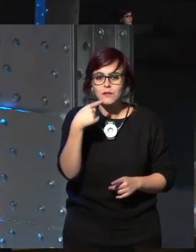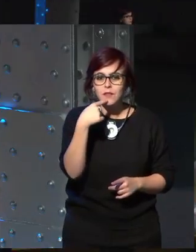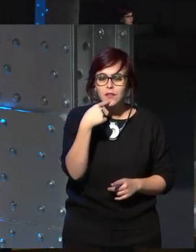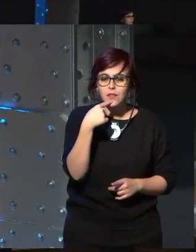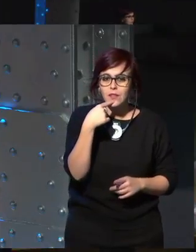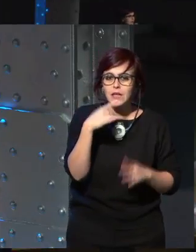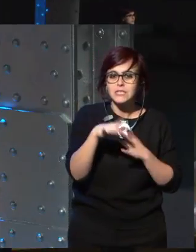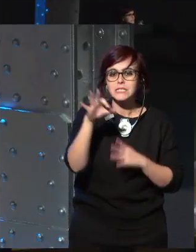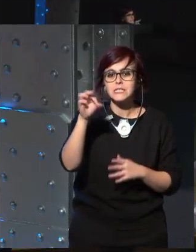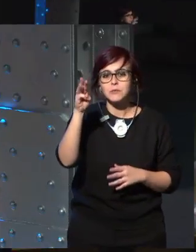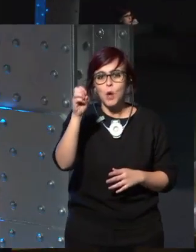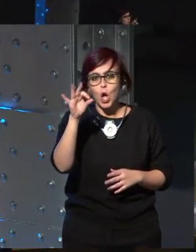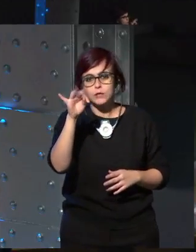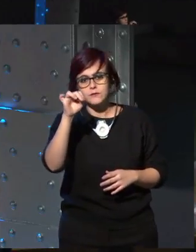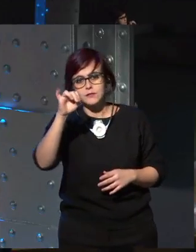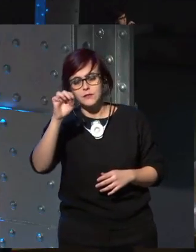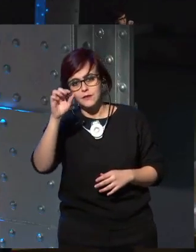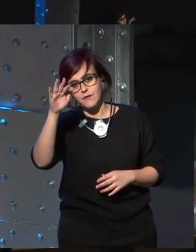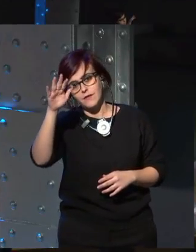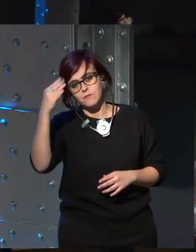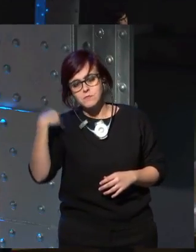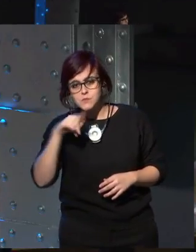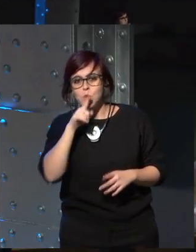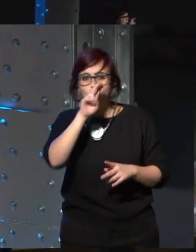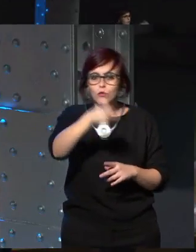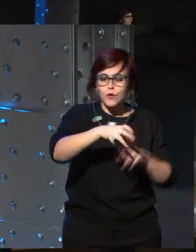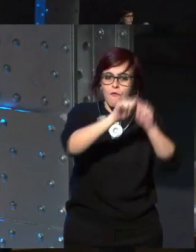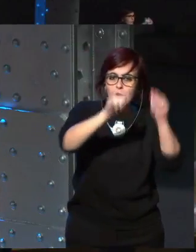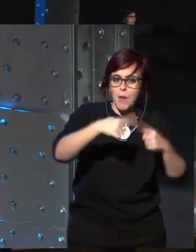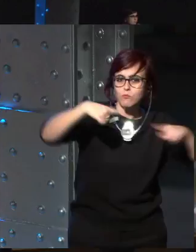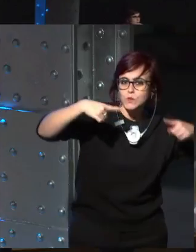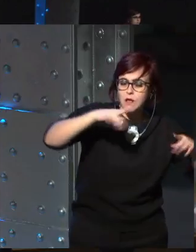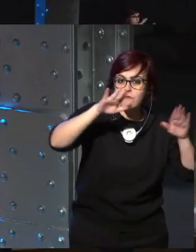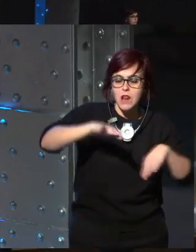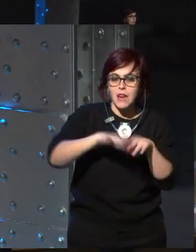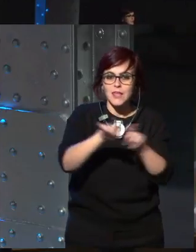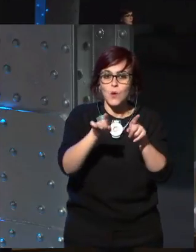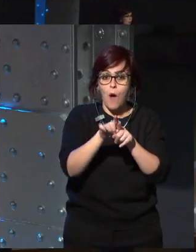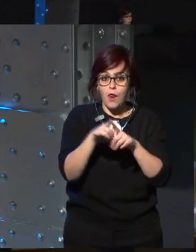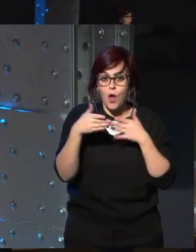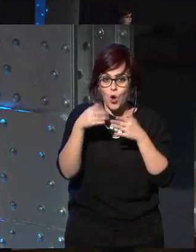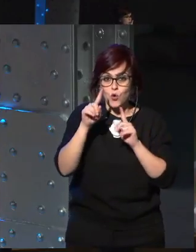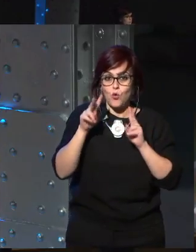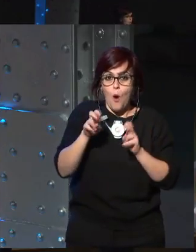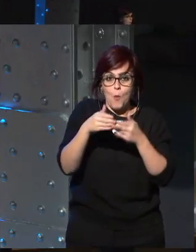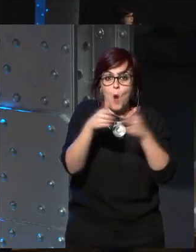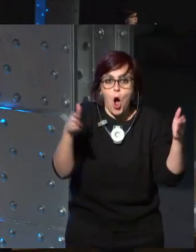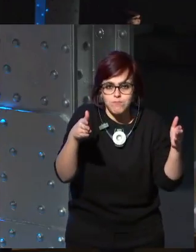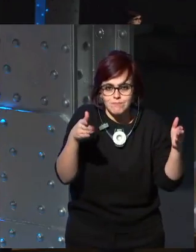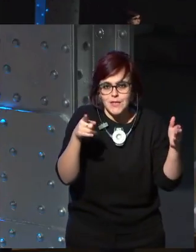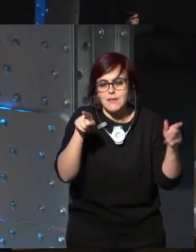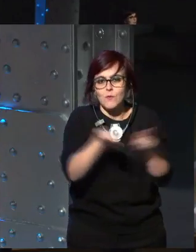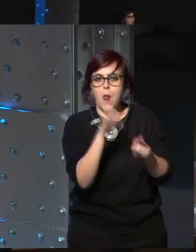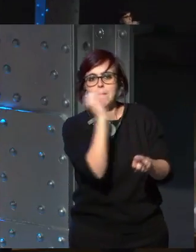video killed the radio star, Spotify destroyed the way we listen to music. They're always killing the